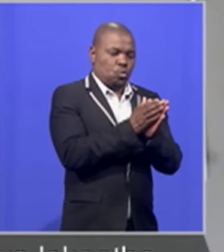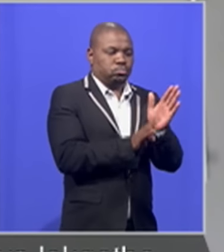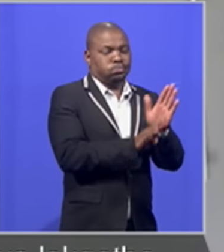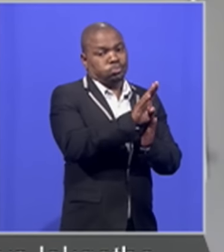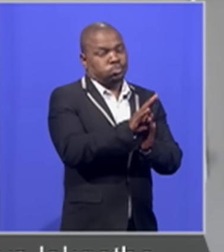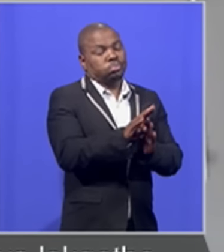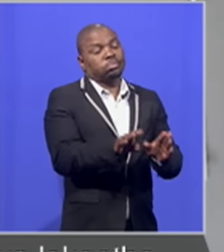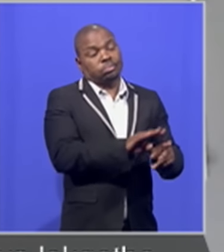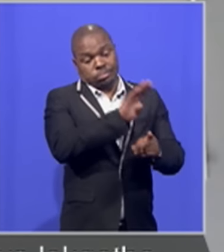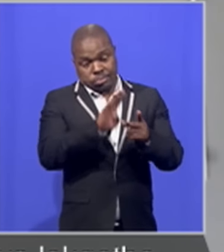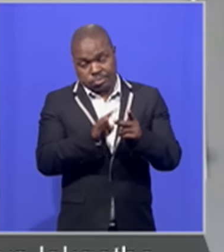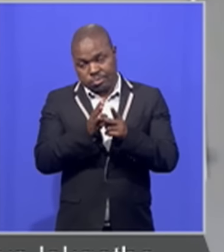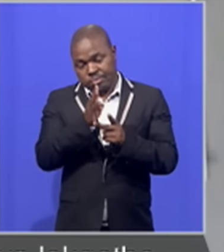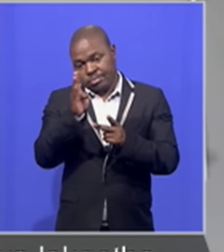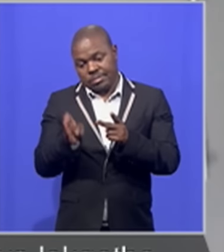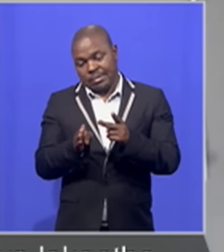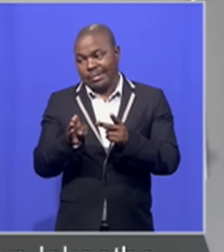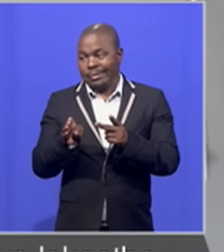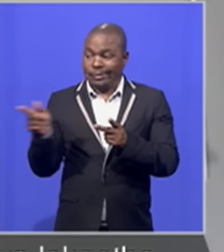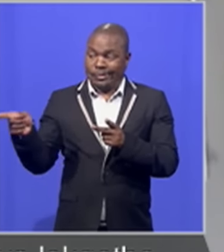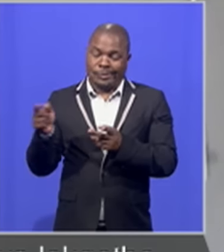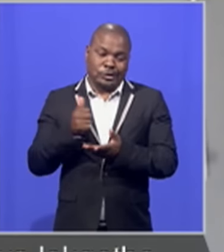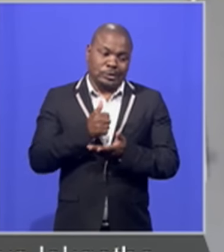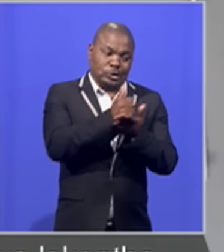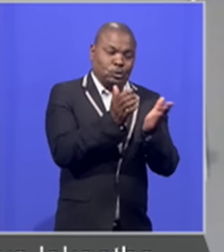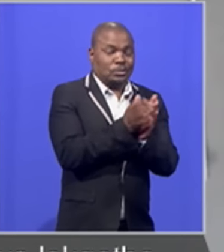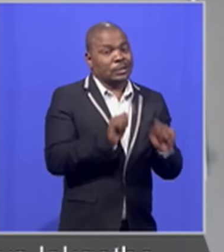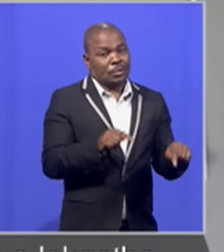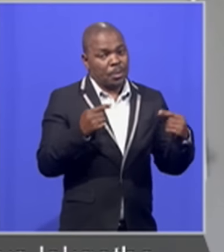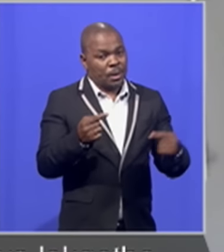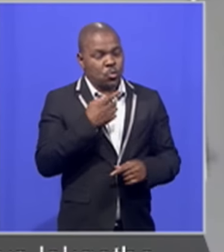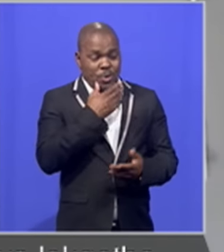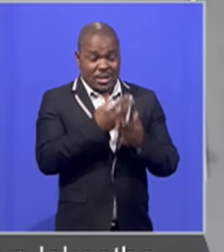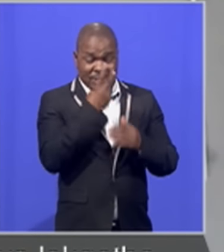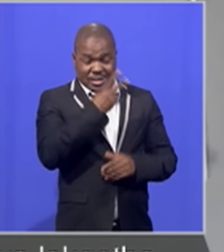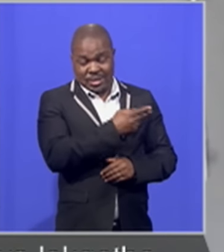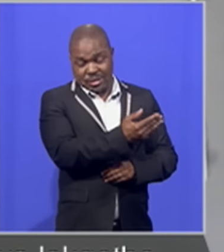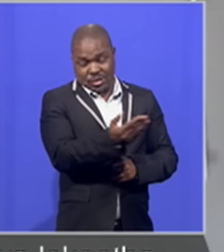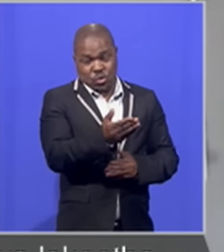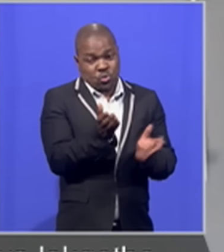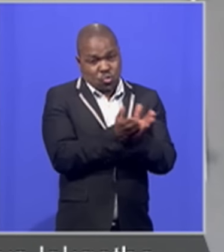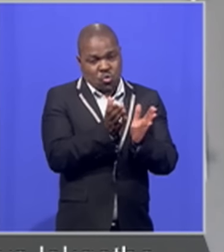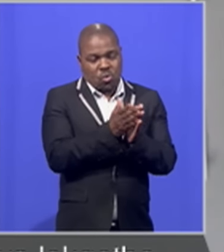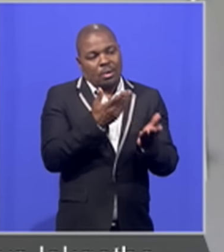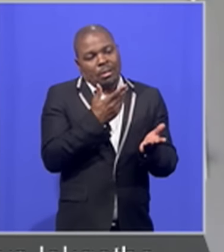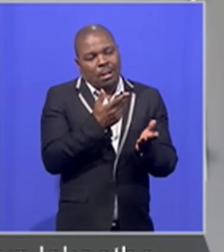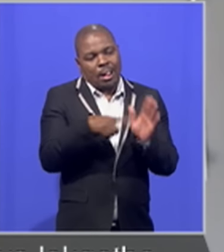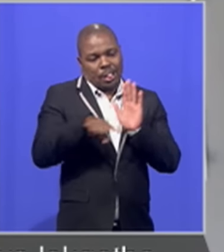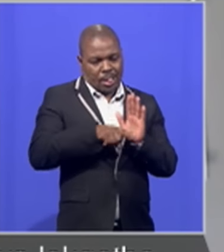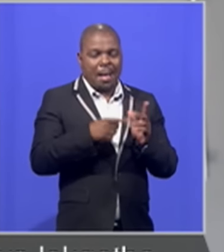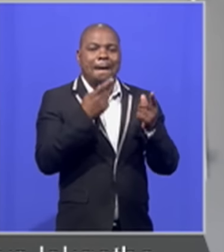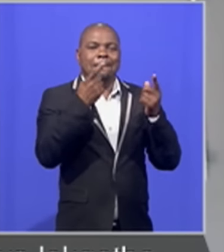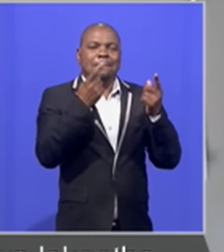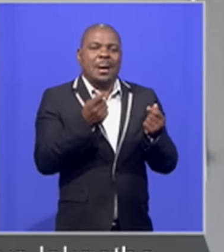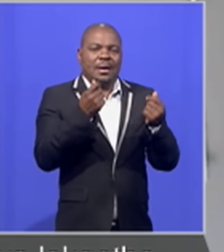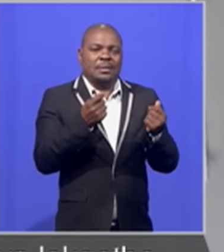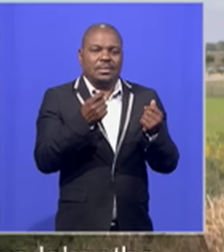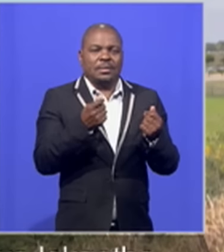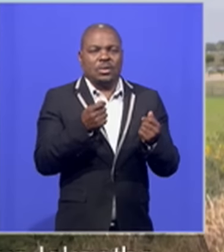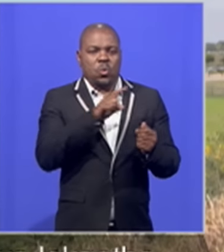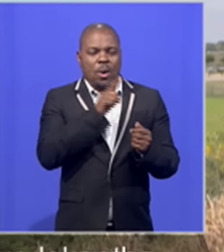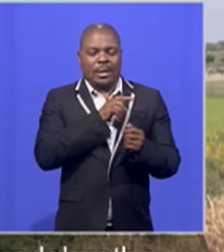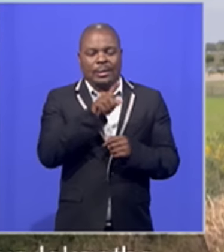Ka letlhakore le lengwe ga ena e tlhabolla letlhakore la sekolo, ra go bona sekolo se tsena mo sekolotong se se kima sa gara